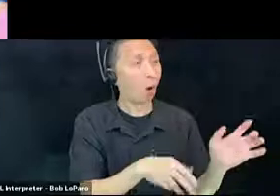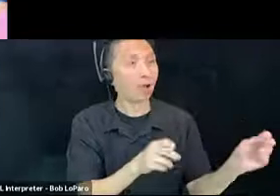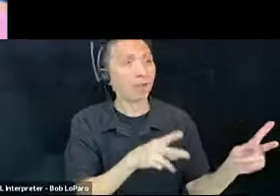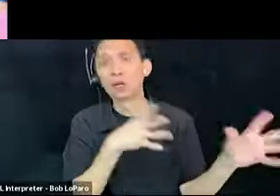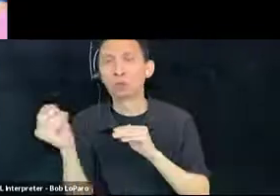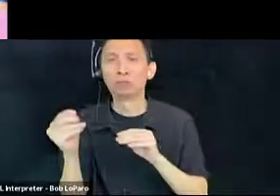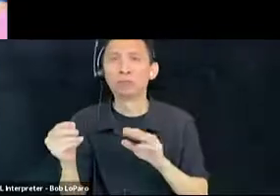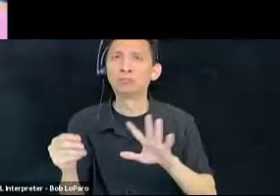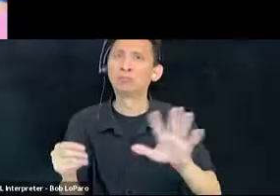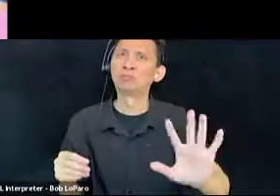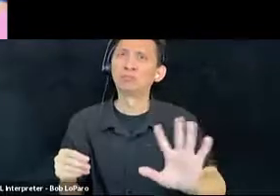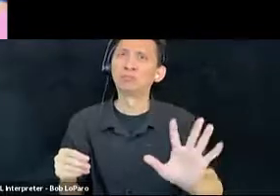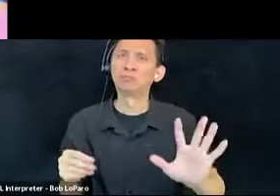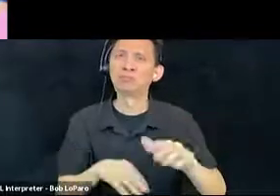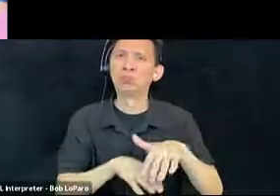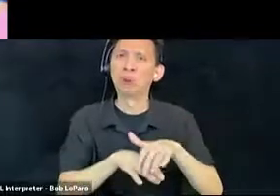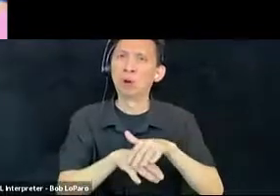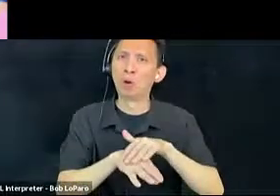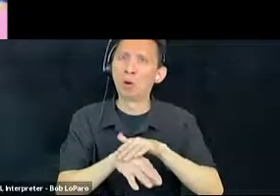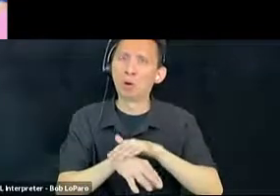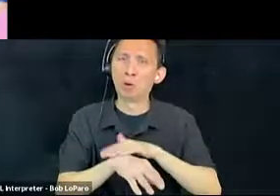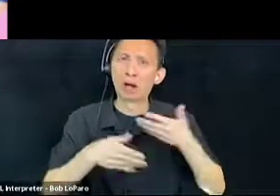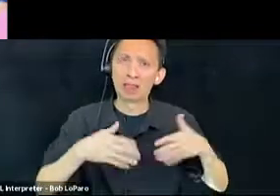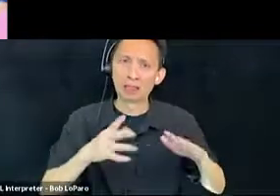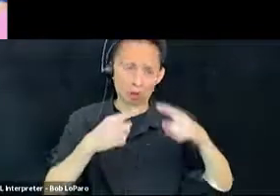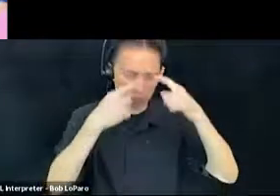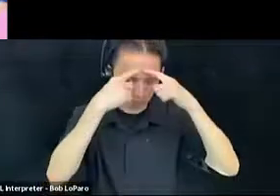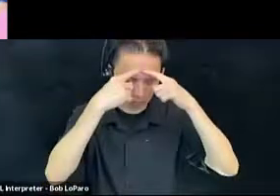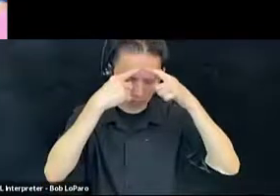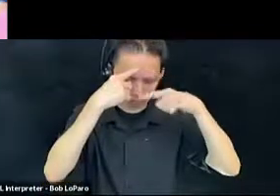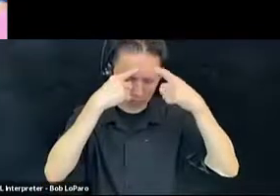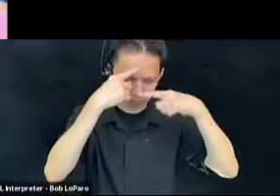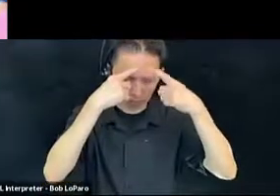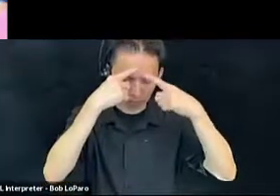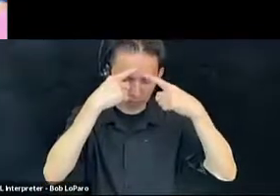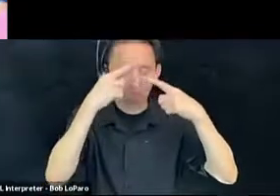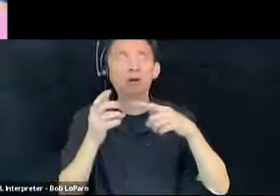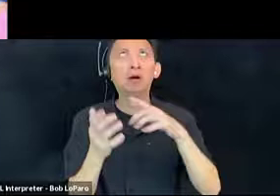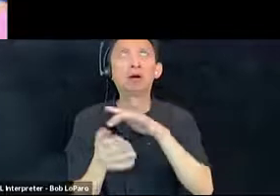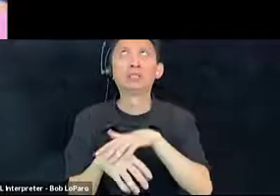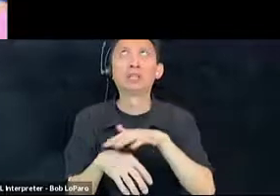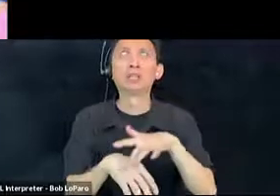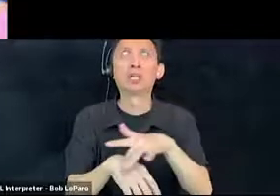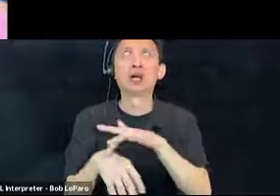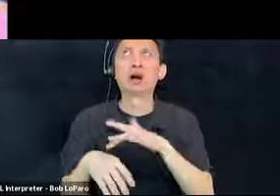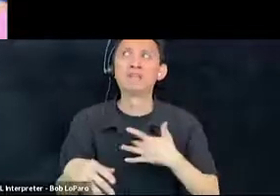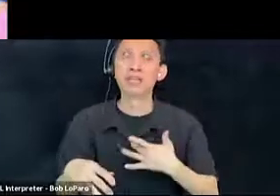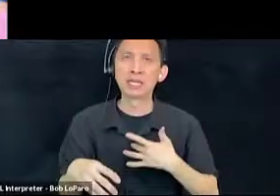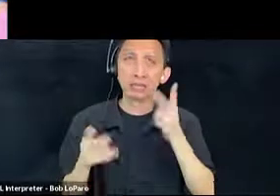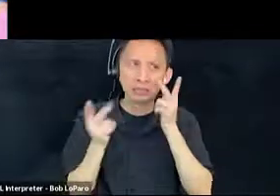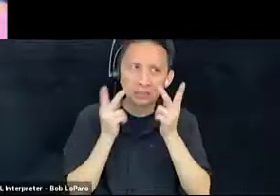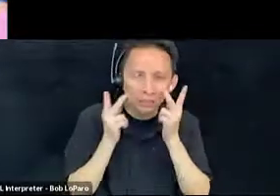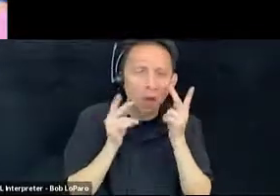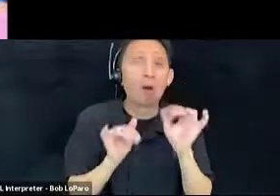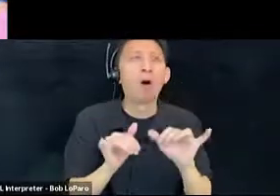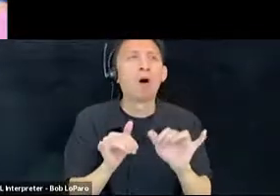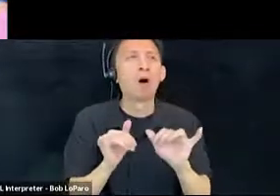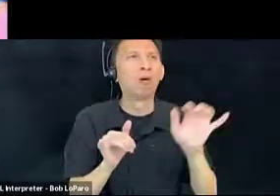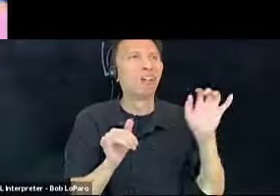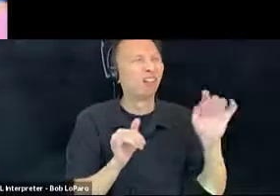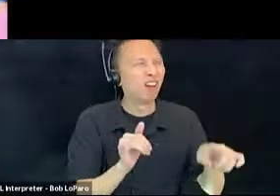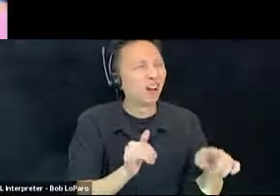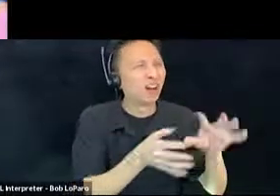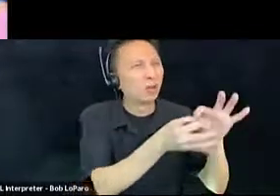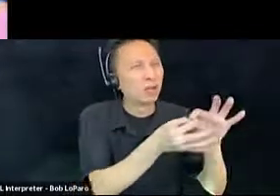not giving them that processing time or that time to make the connection. So we want to make sure that we're taking a couple of minutes at every